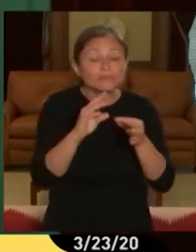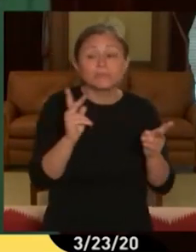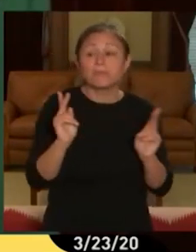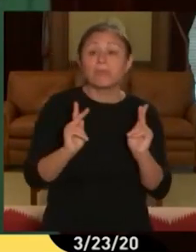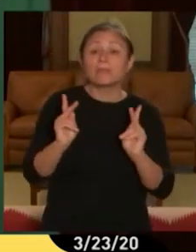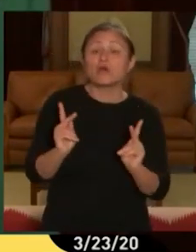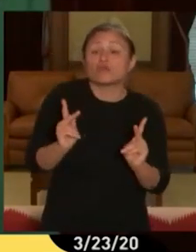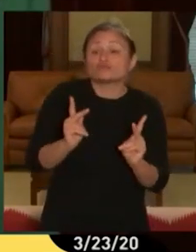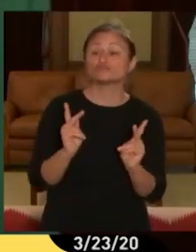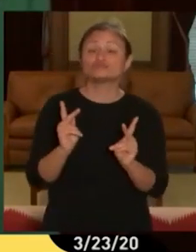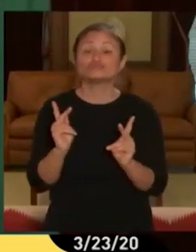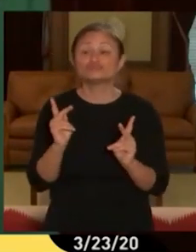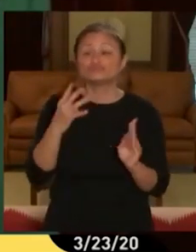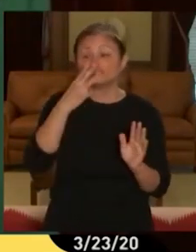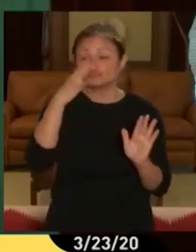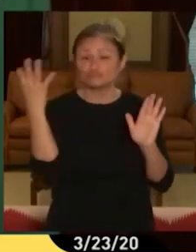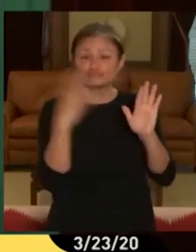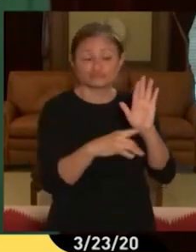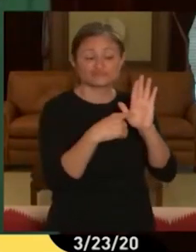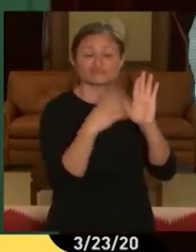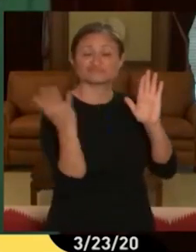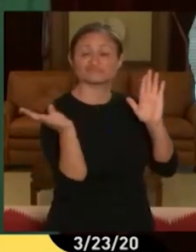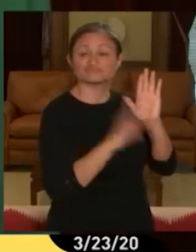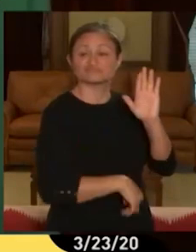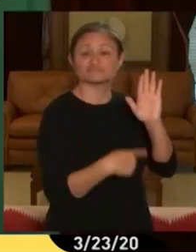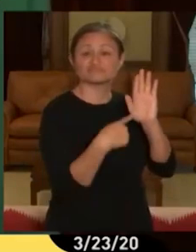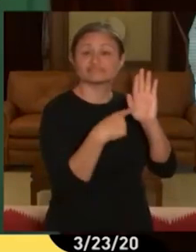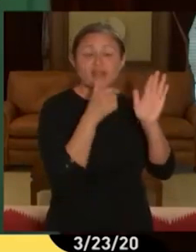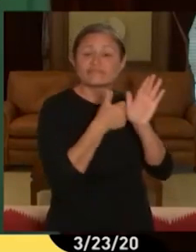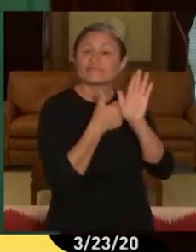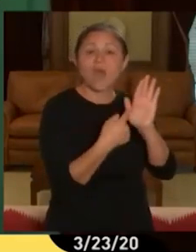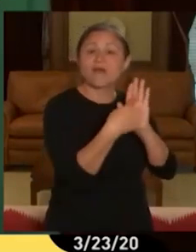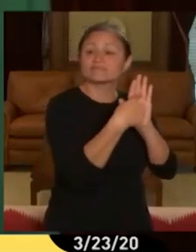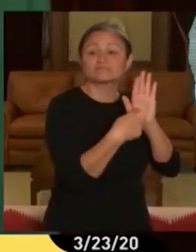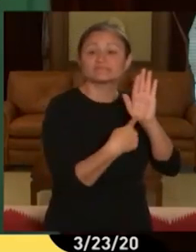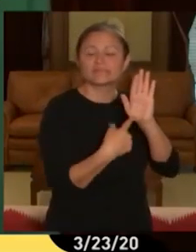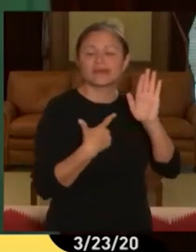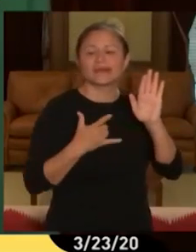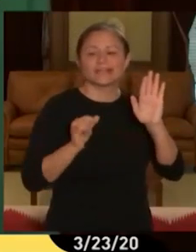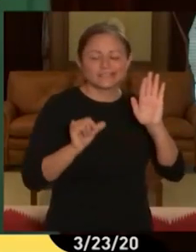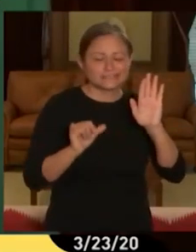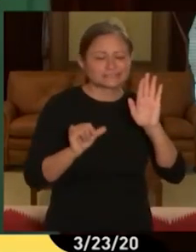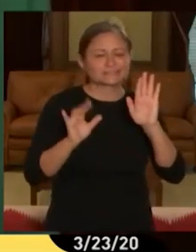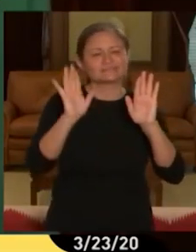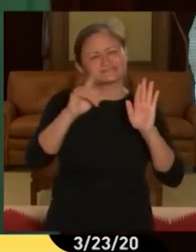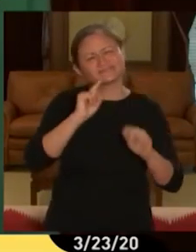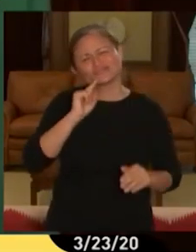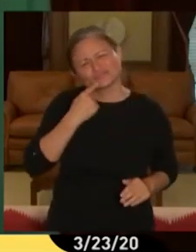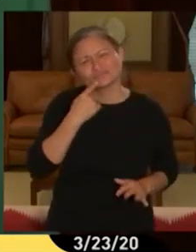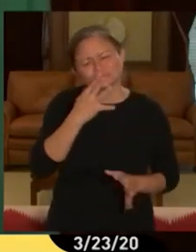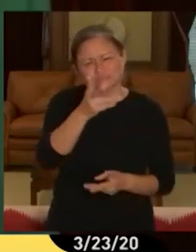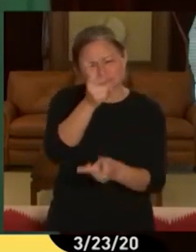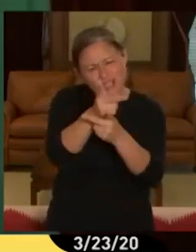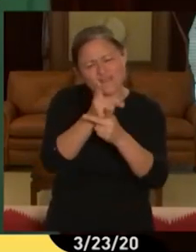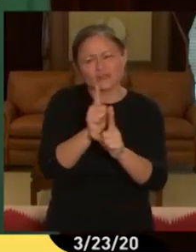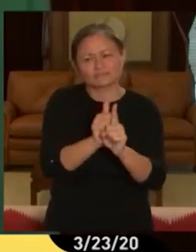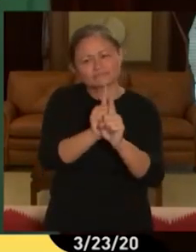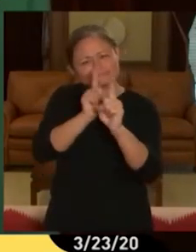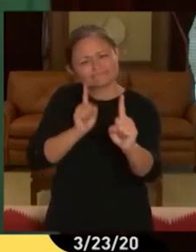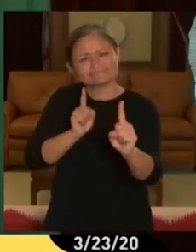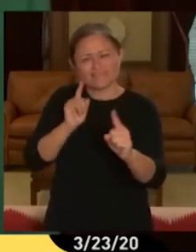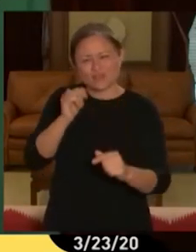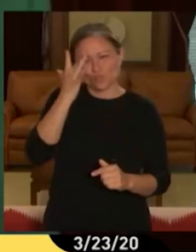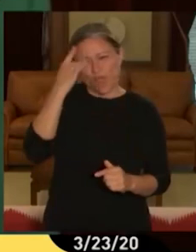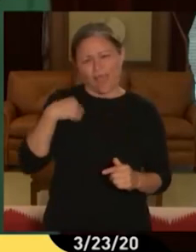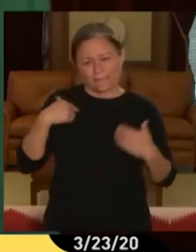that people still aren't practicing these precautions. And that is one of the reasons why we have to take